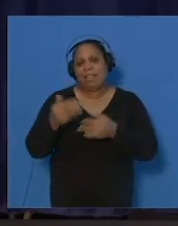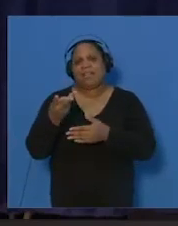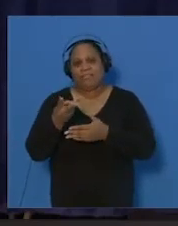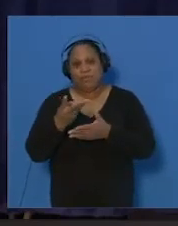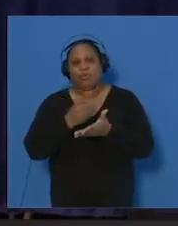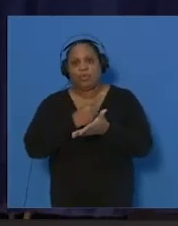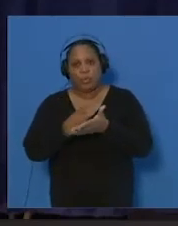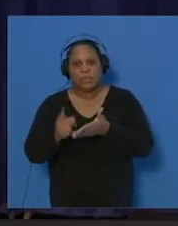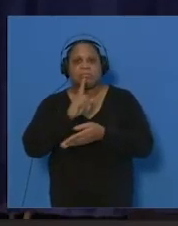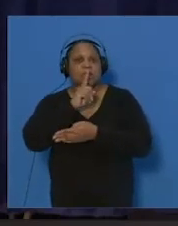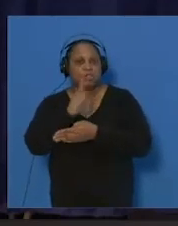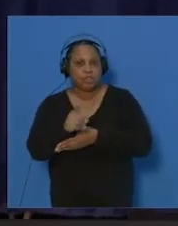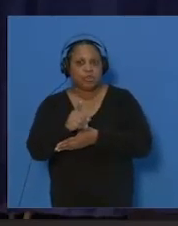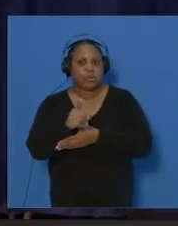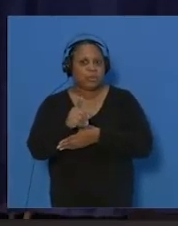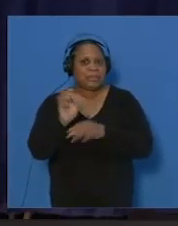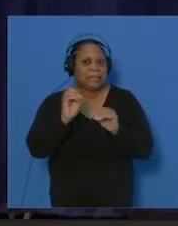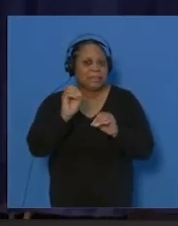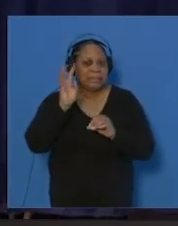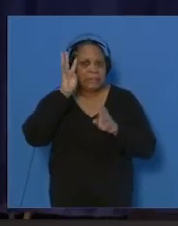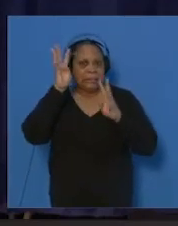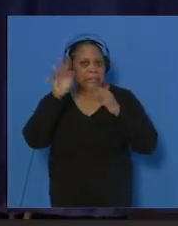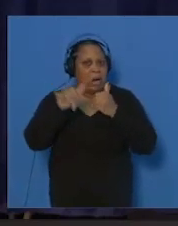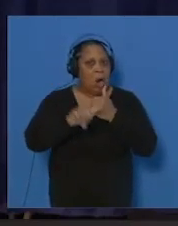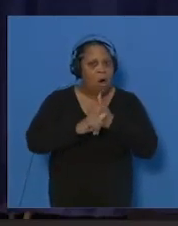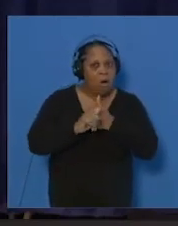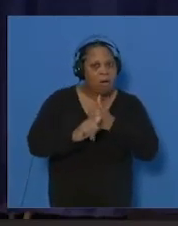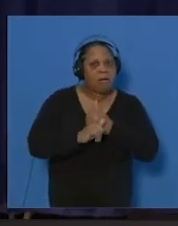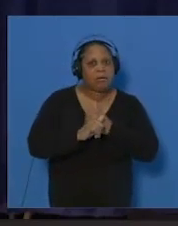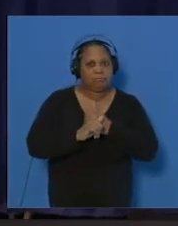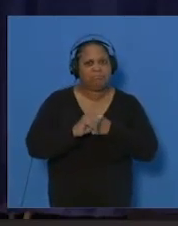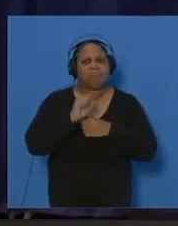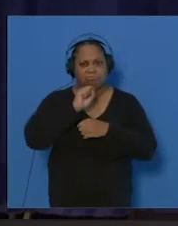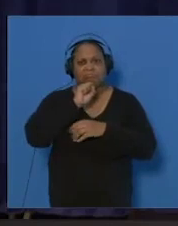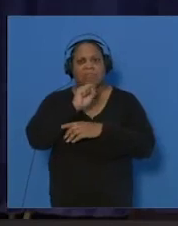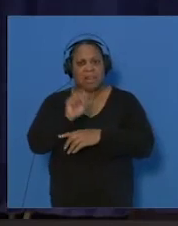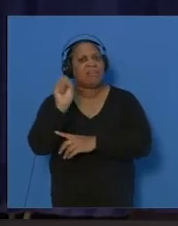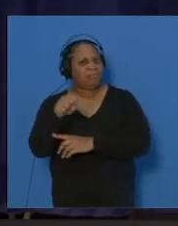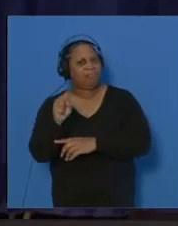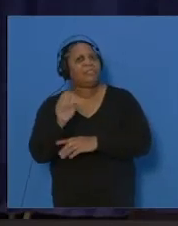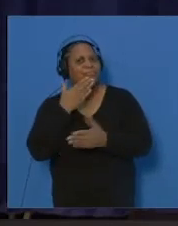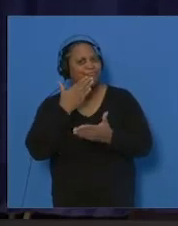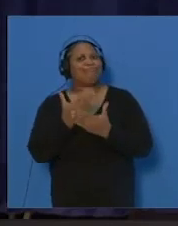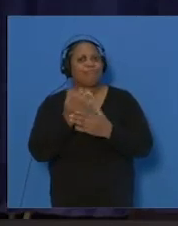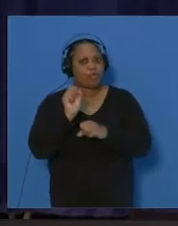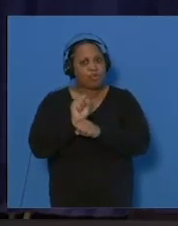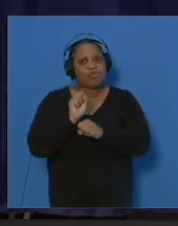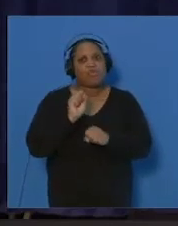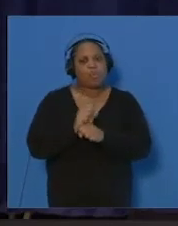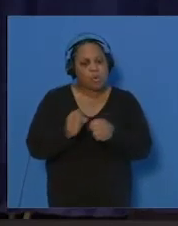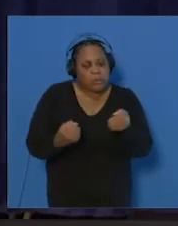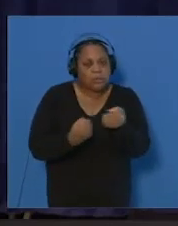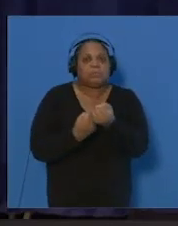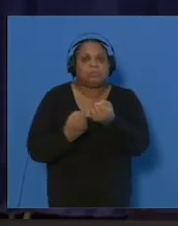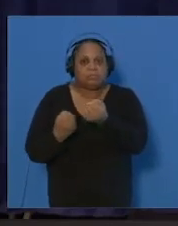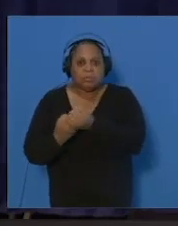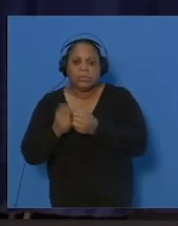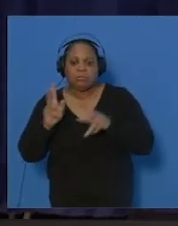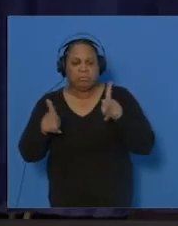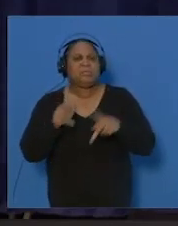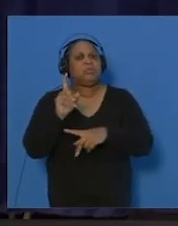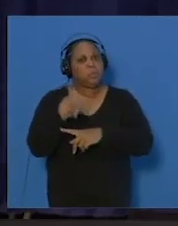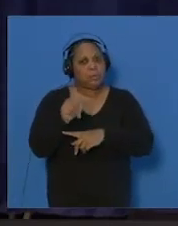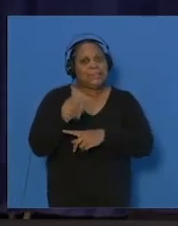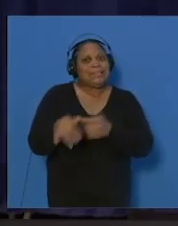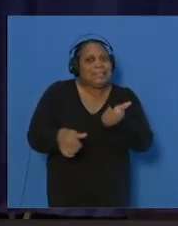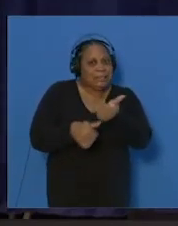making sure that we haven't created any real harm. I'm of the view that we did some really good work supporting people who needed